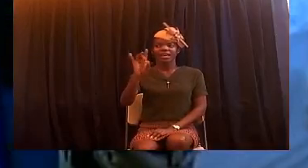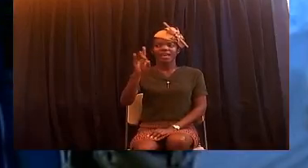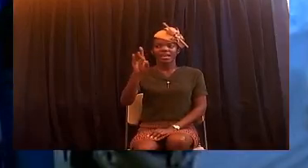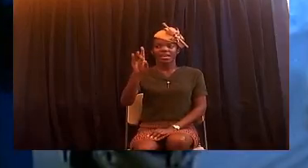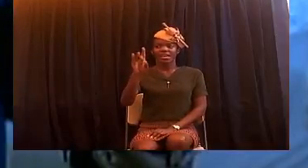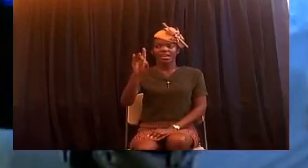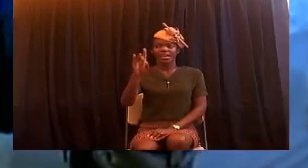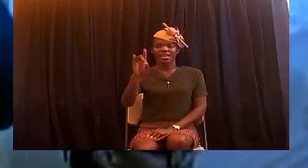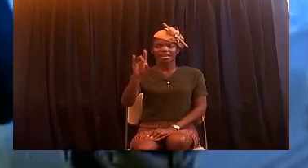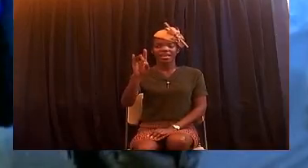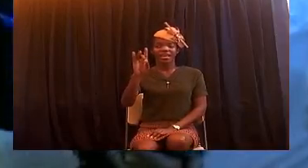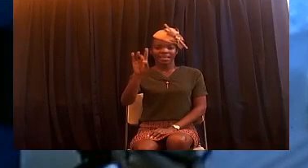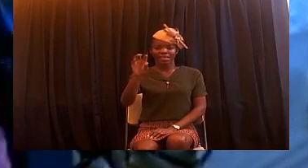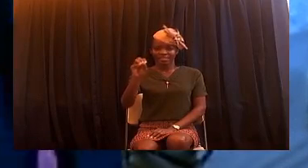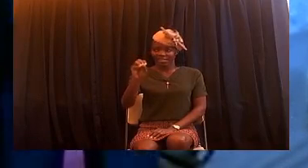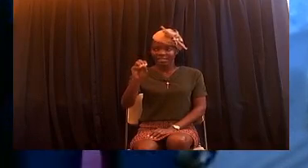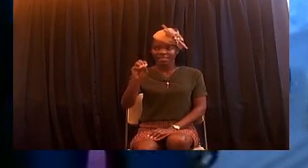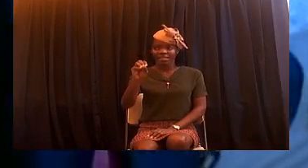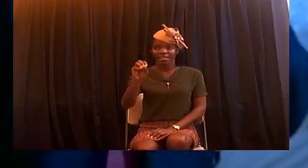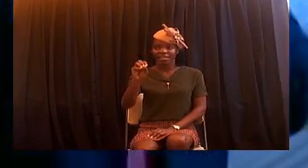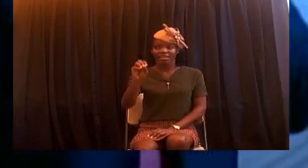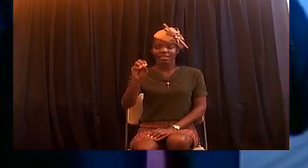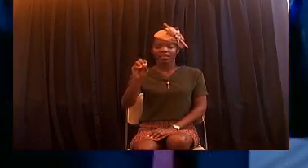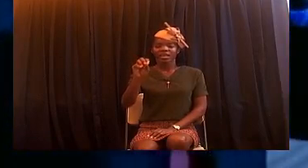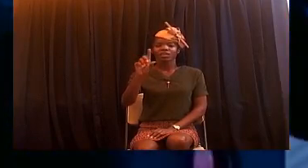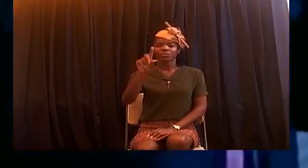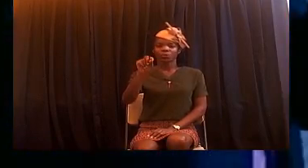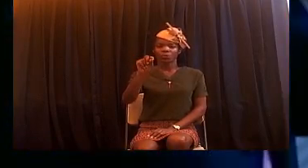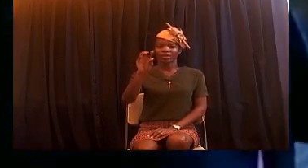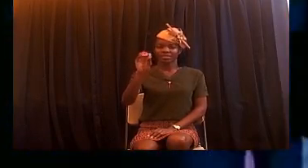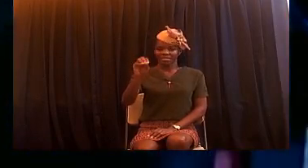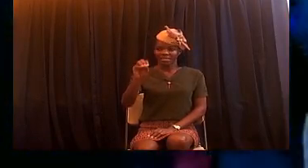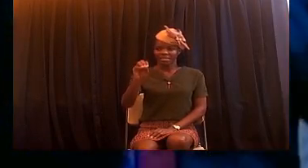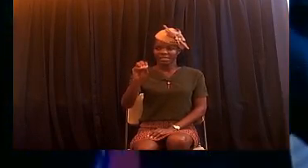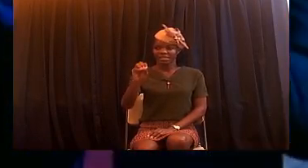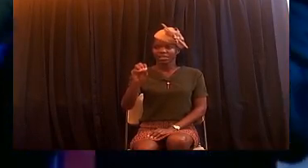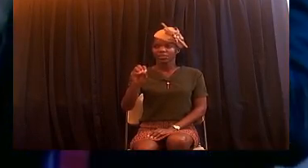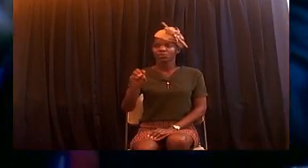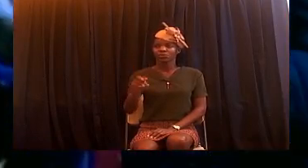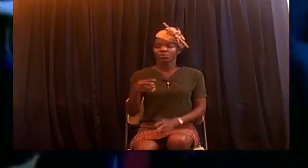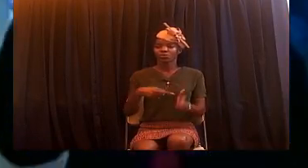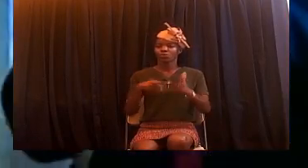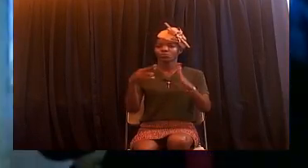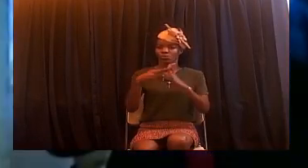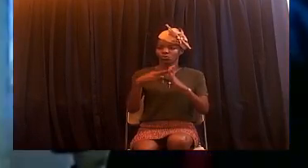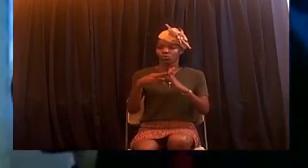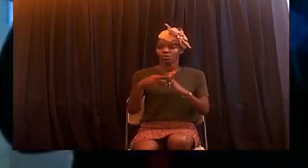they're saying is that 80% of the issues that you have